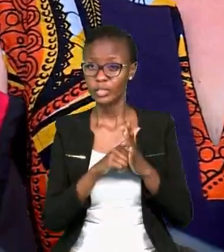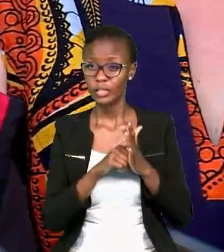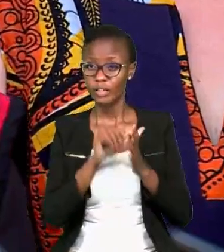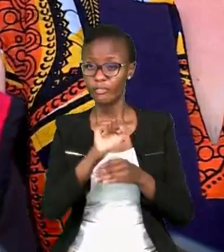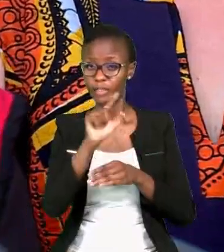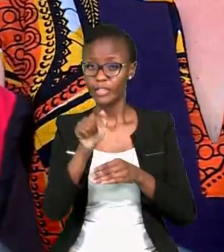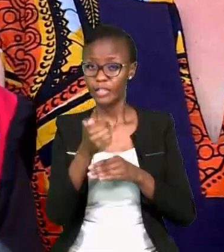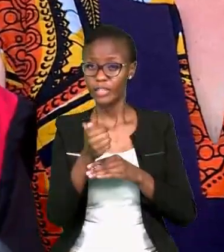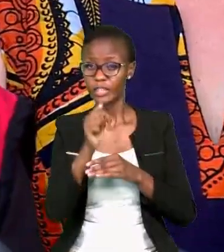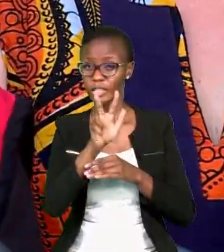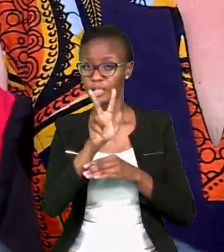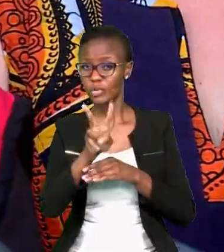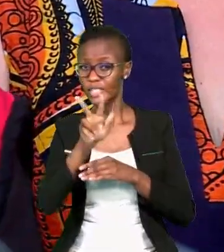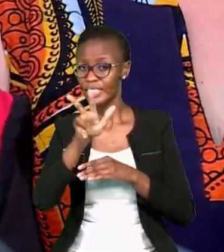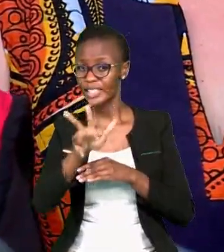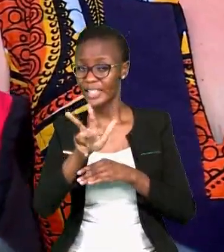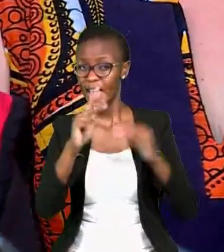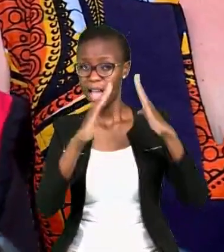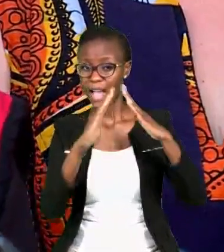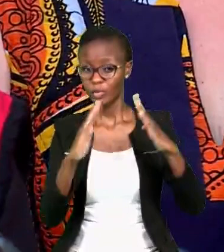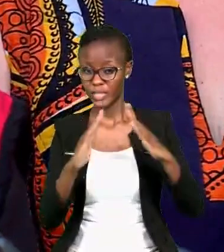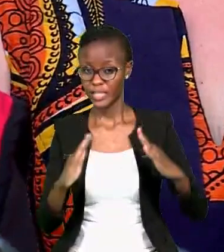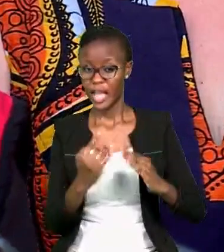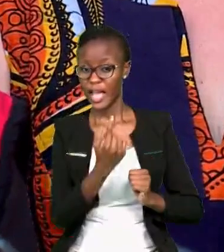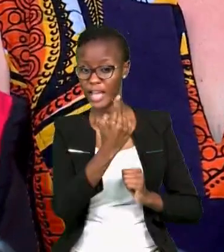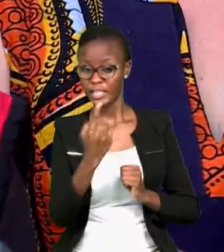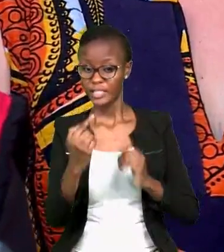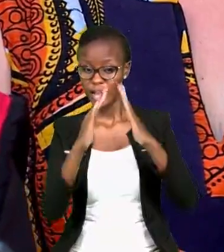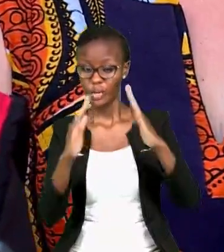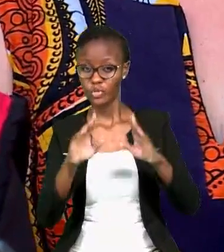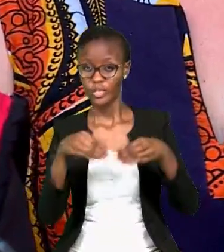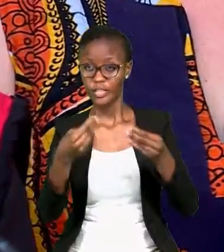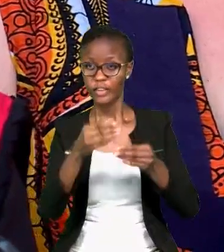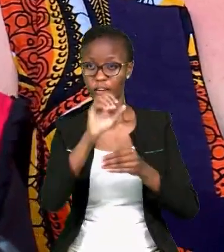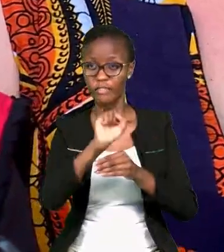5,323 households. Under this program, each household will receive about